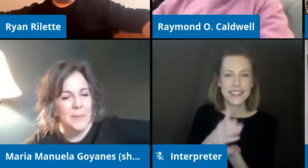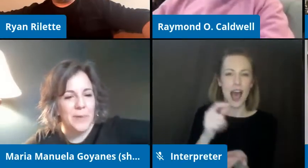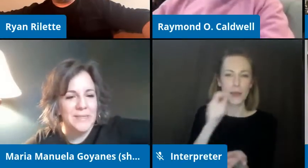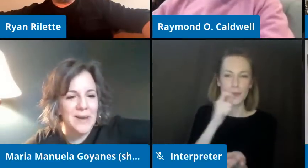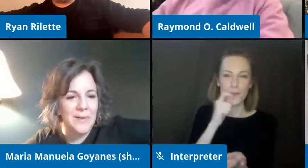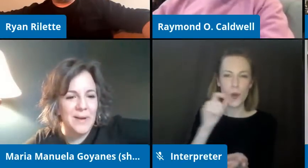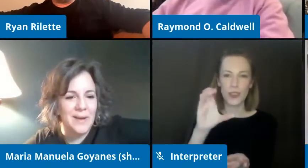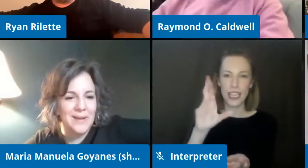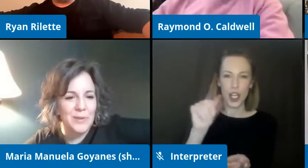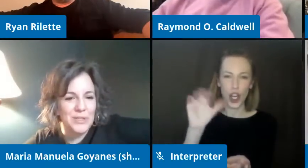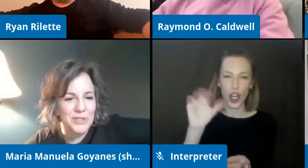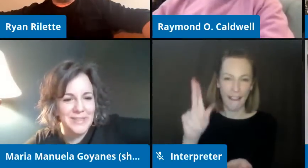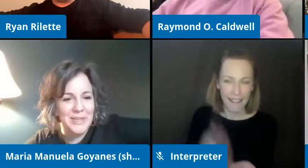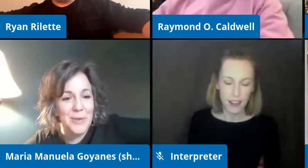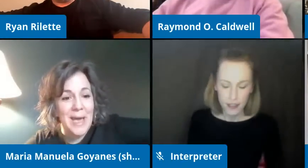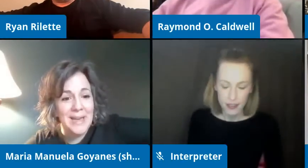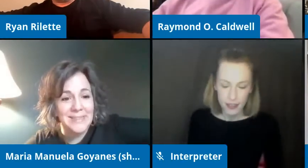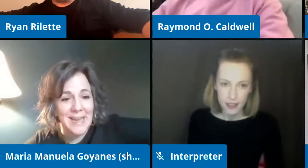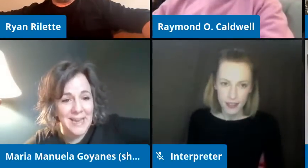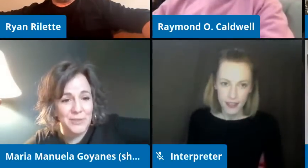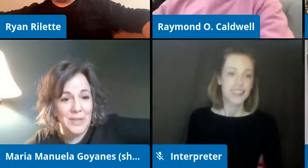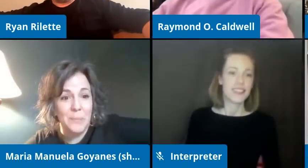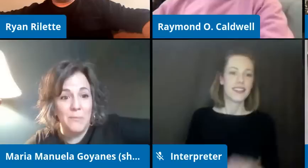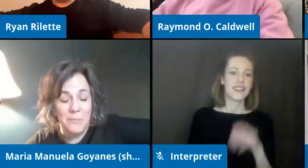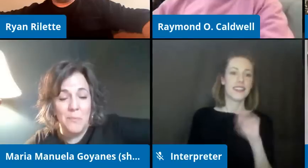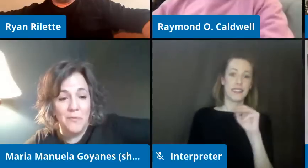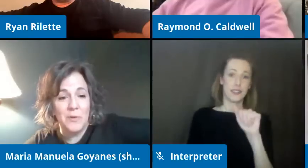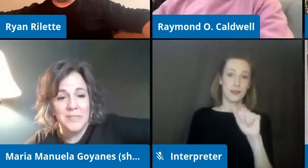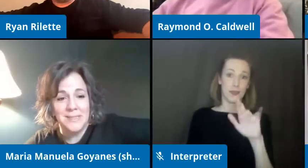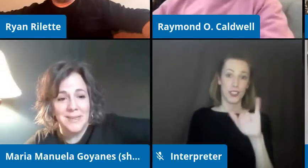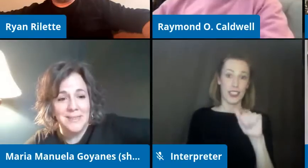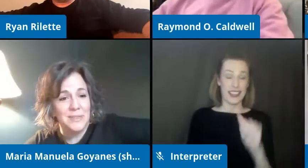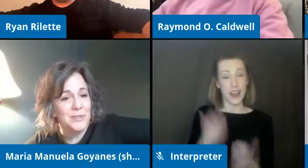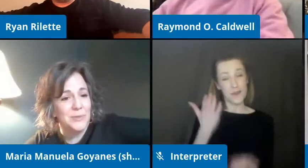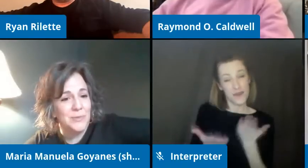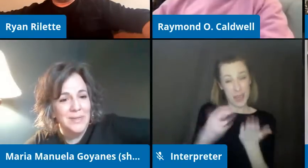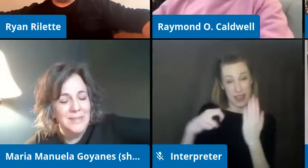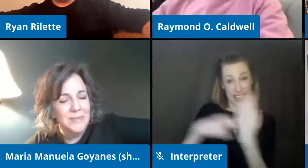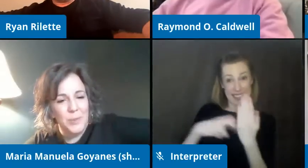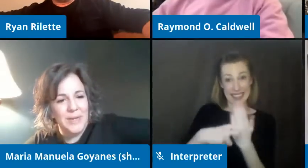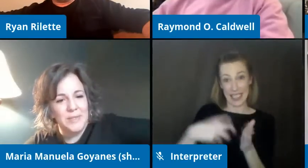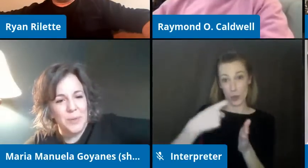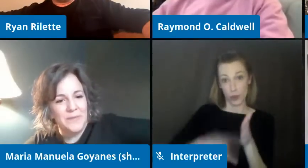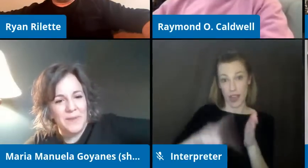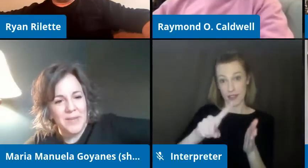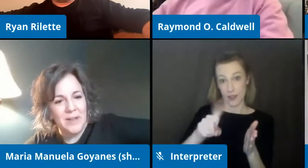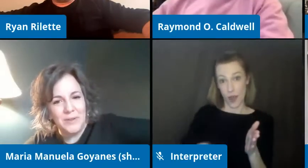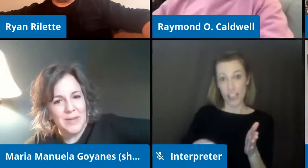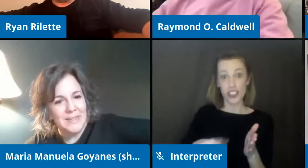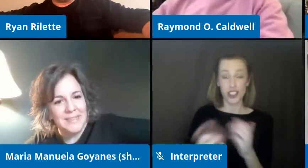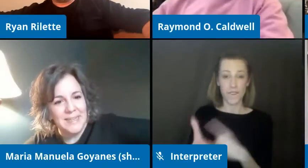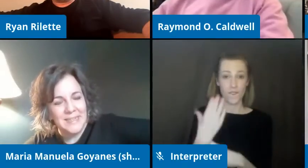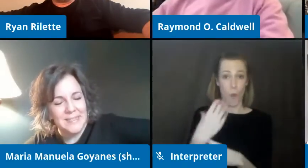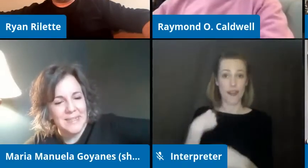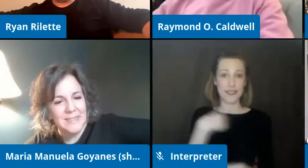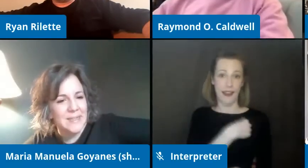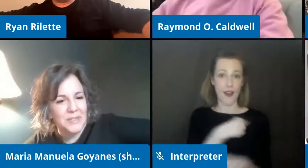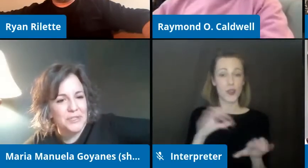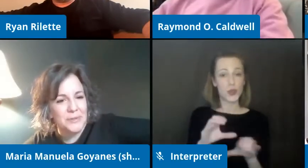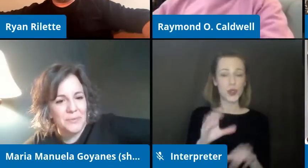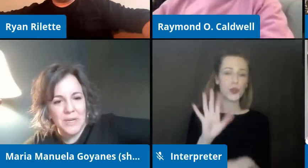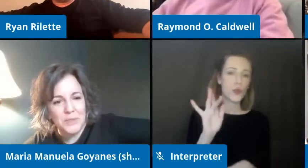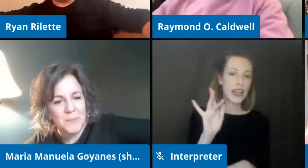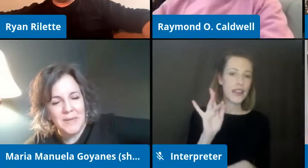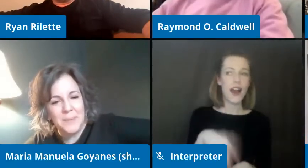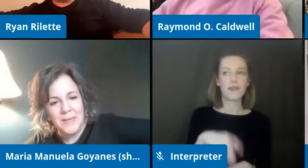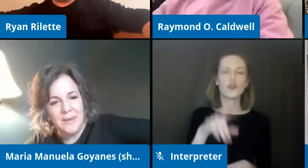Maybe if the ticket price question that you asked actually forces us to do $20, $25 kind of tickets, and it's not